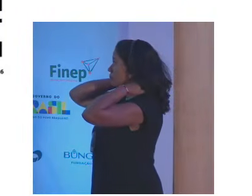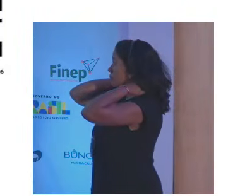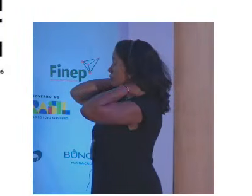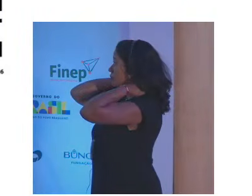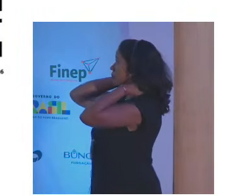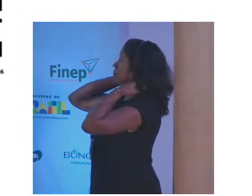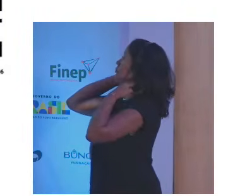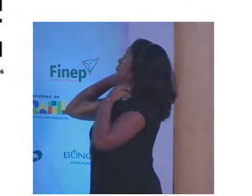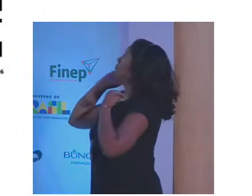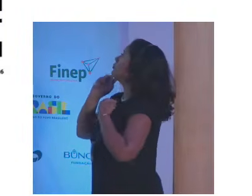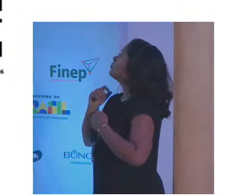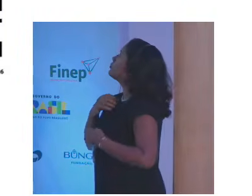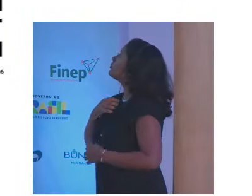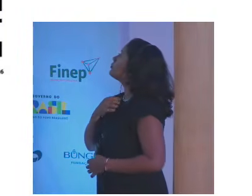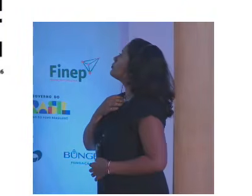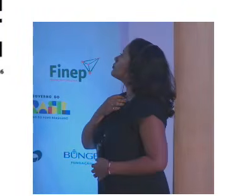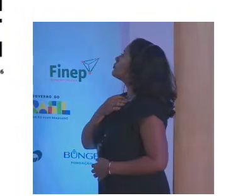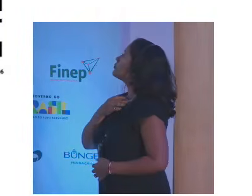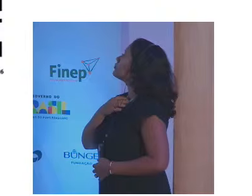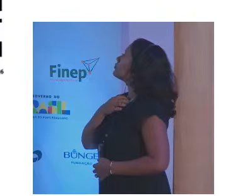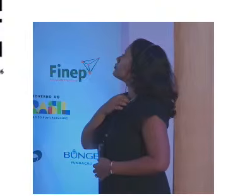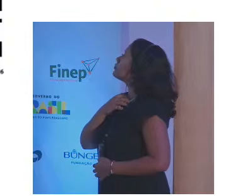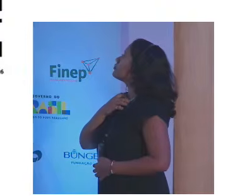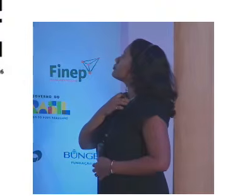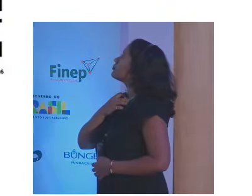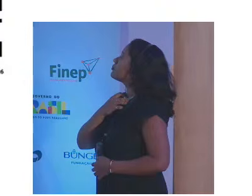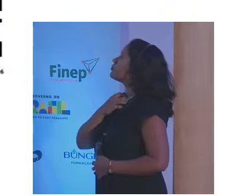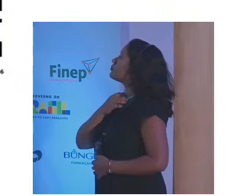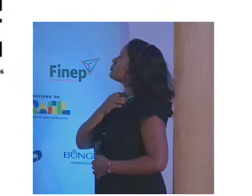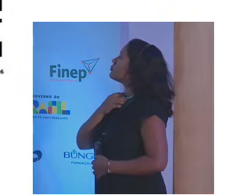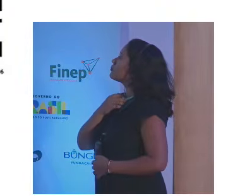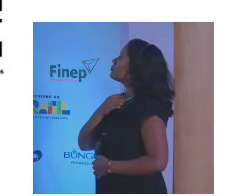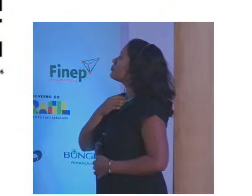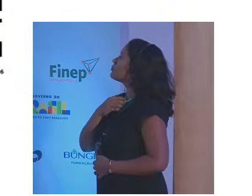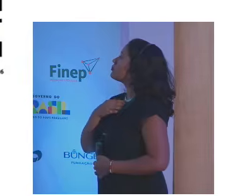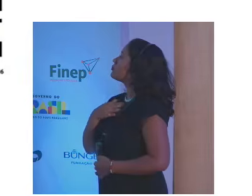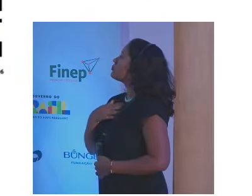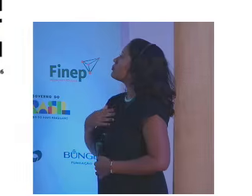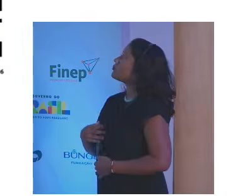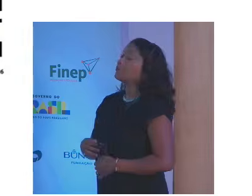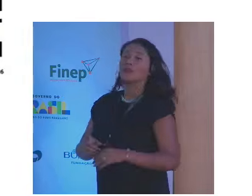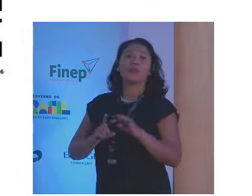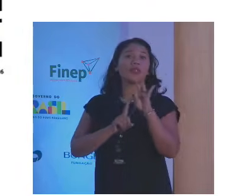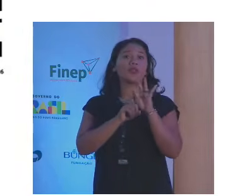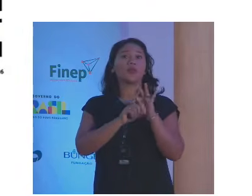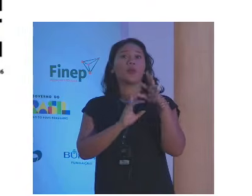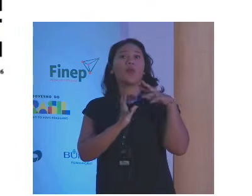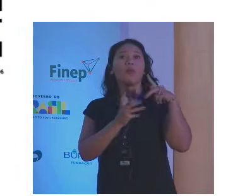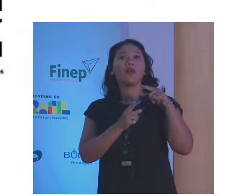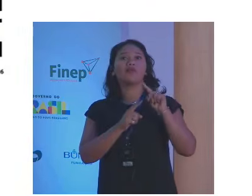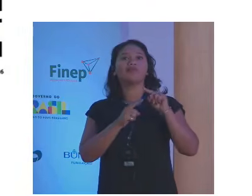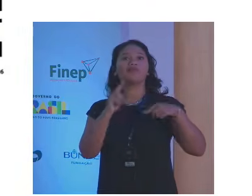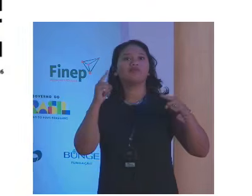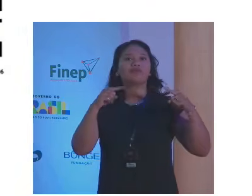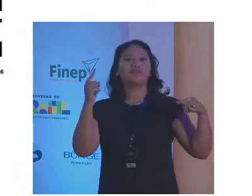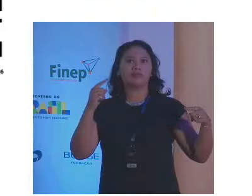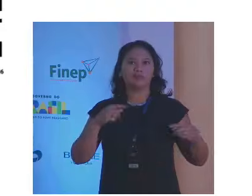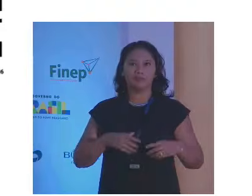temperature is anomaly. I don't know how to go back here. Oh, there.